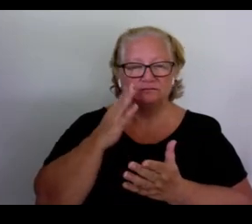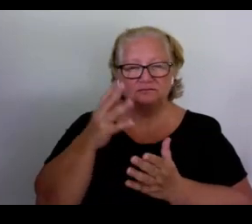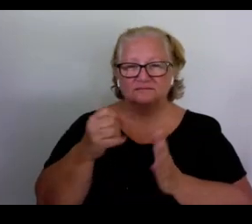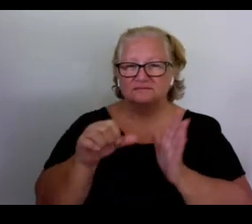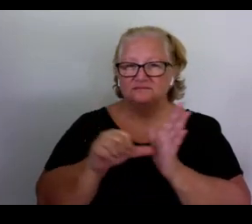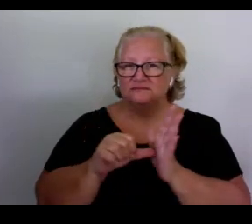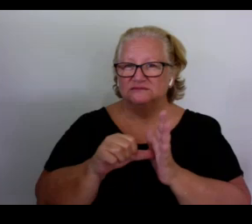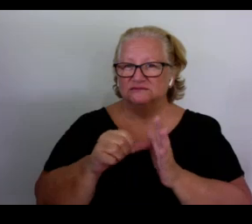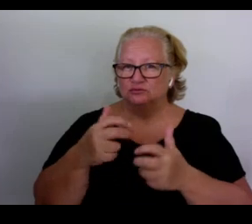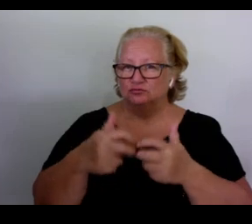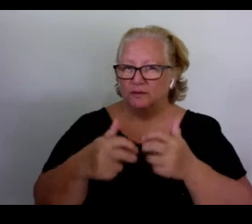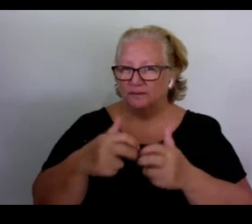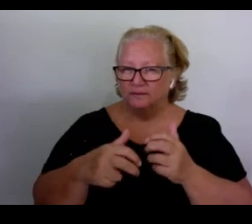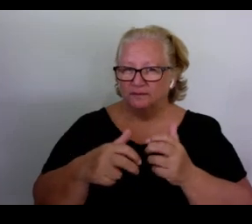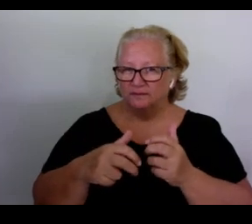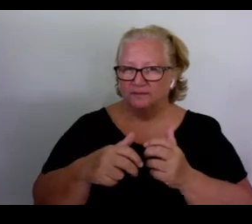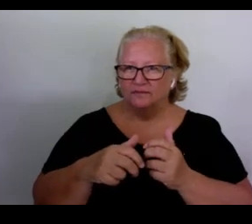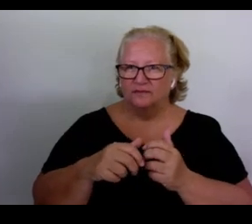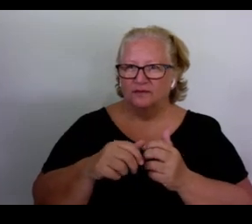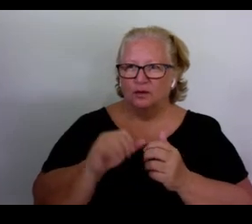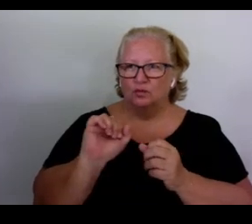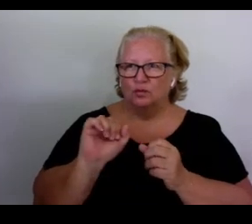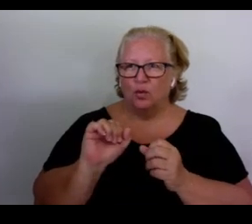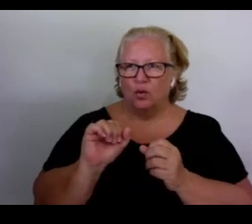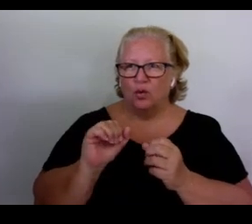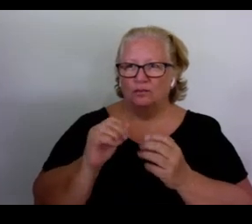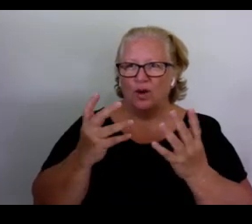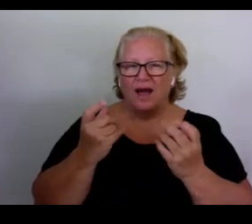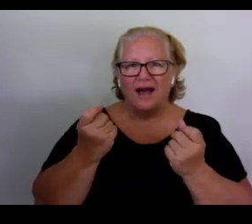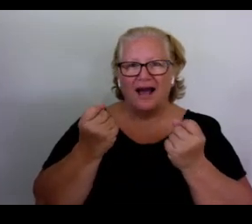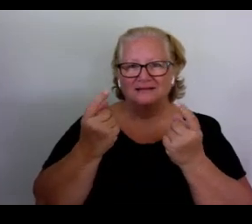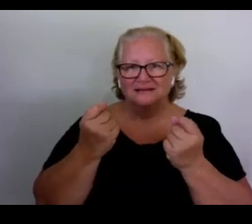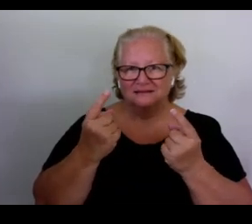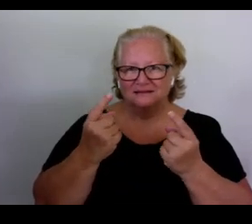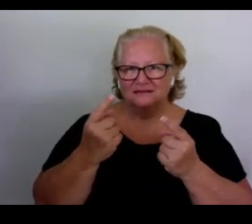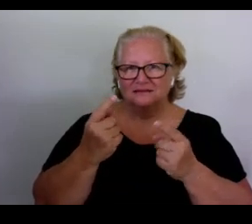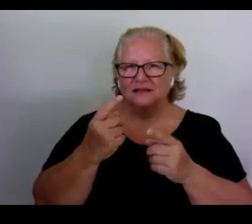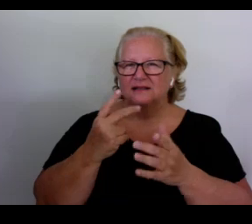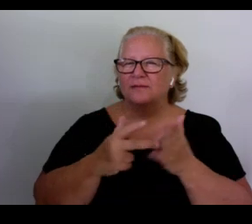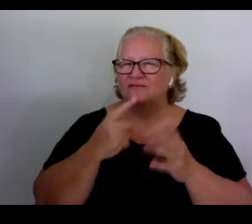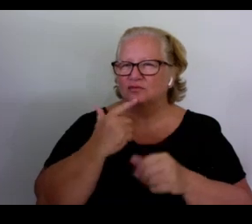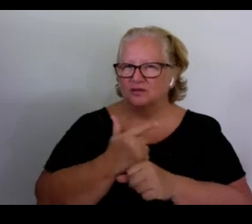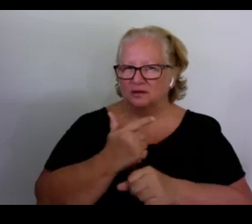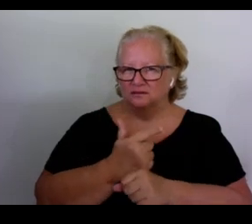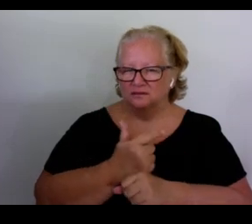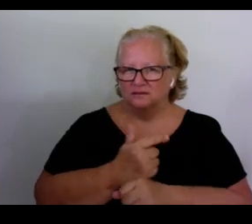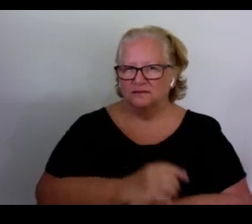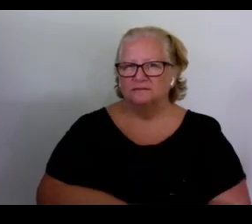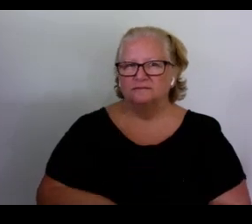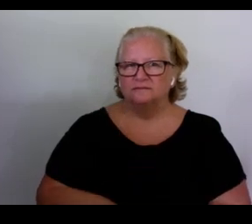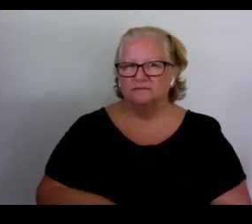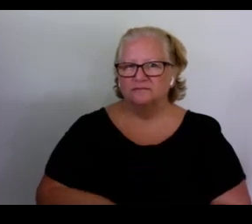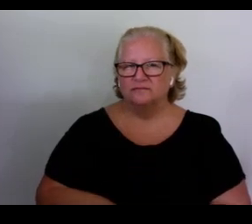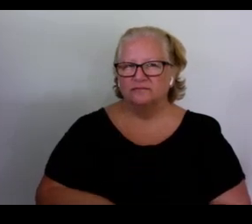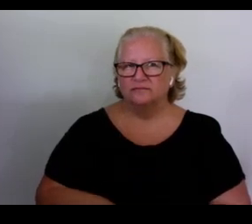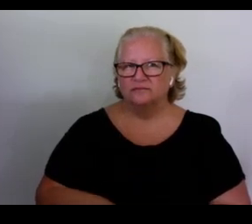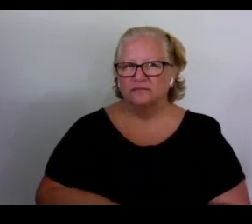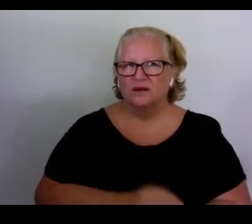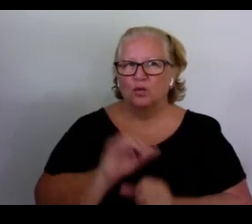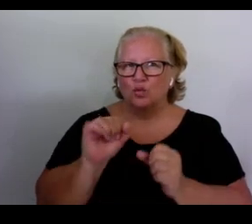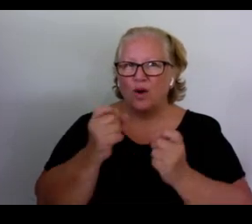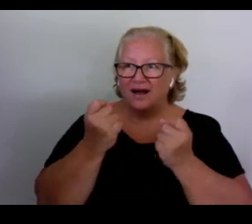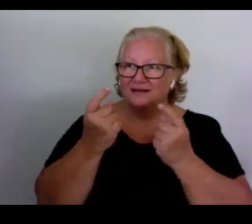your frame of reference, and I think this is a really important part of the financial hardship discussion, your frame of reference shrinks. It